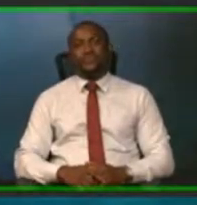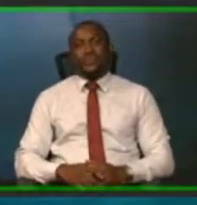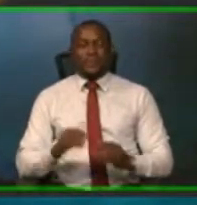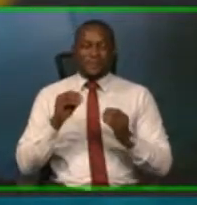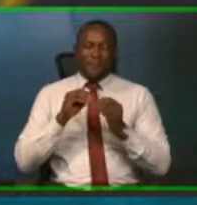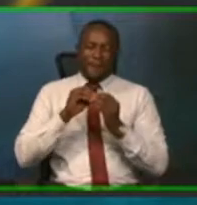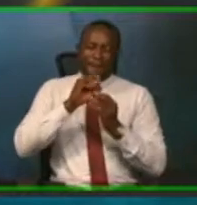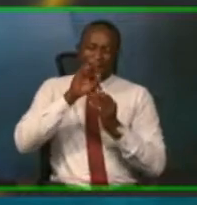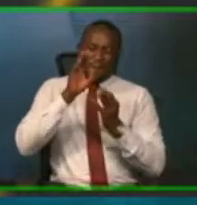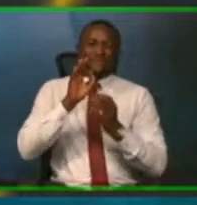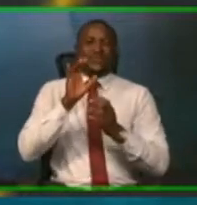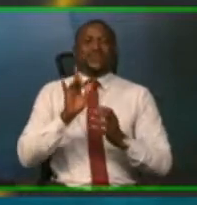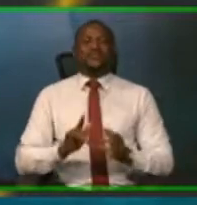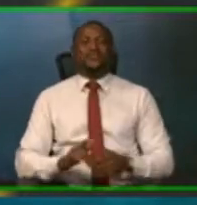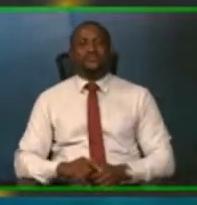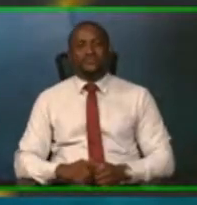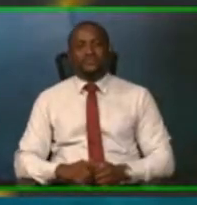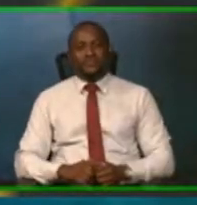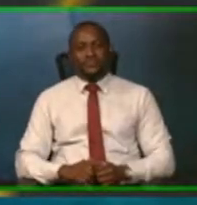More perfectly.